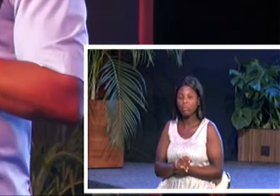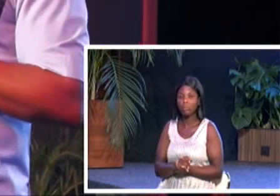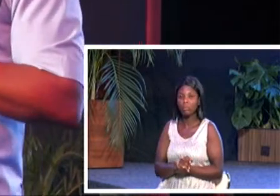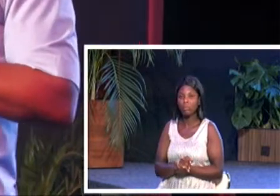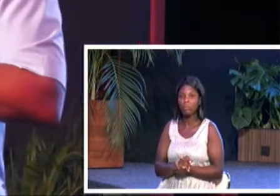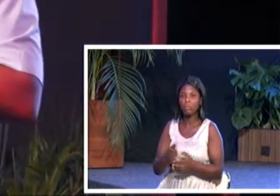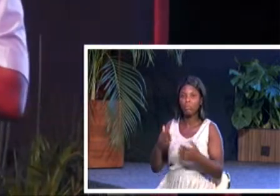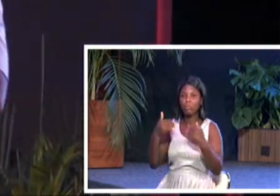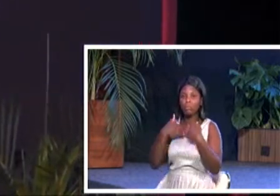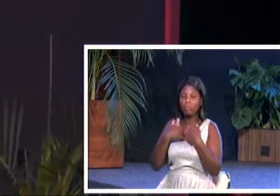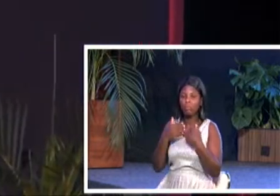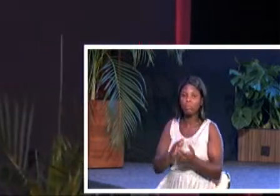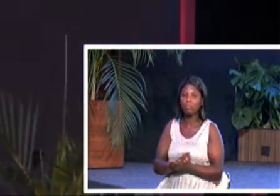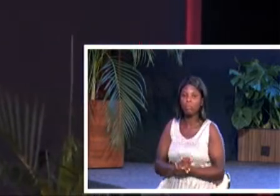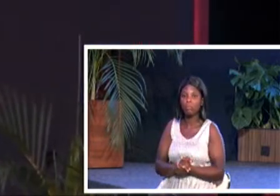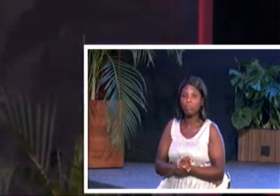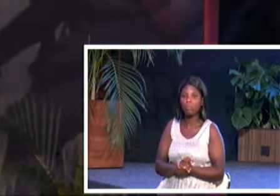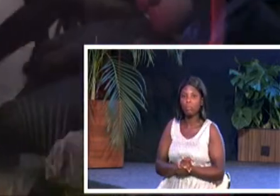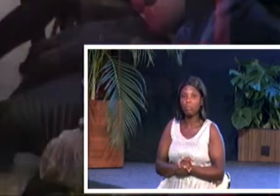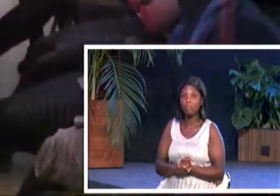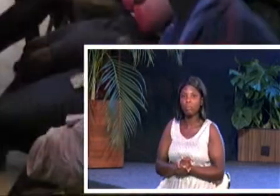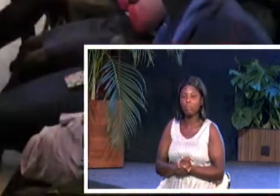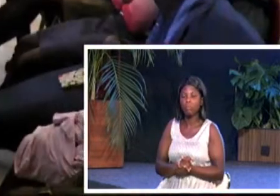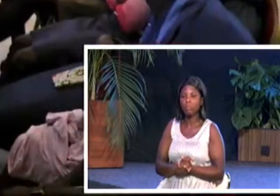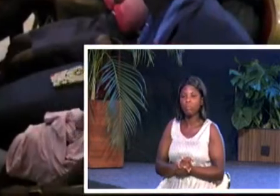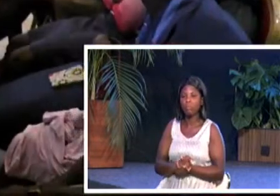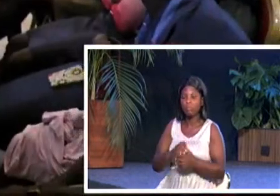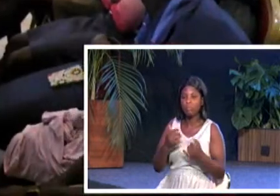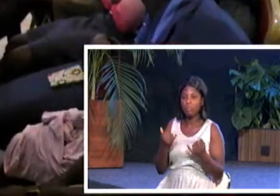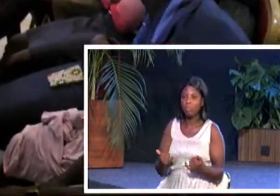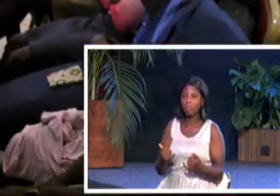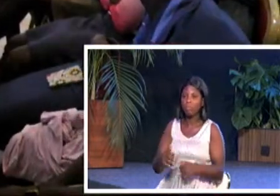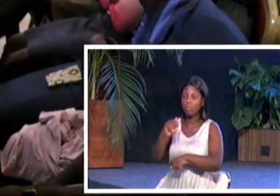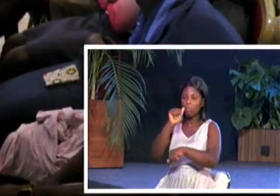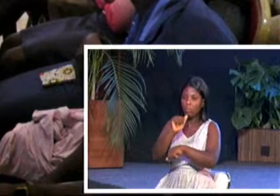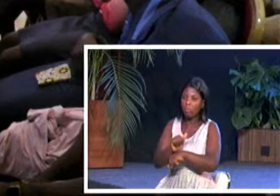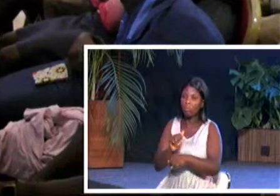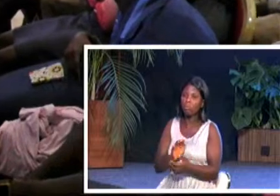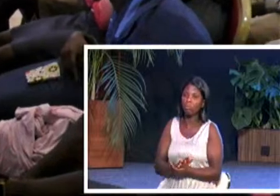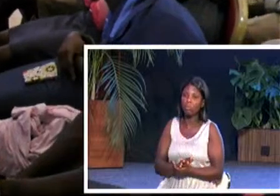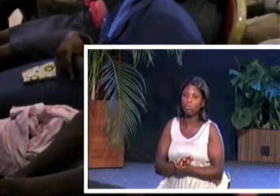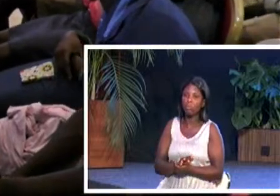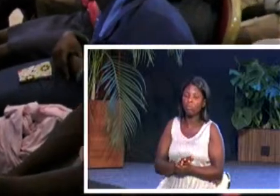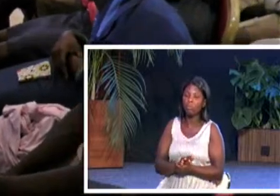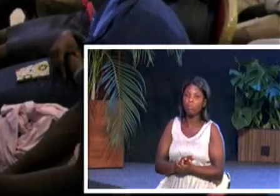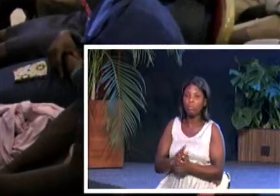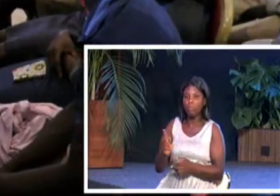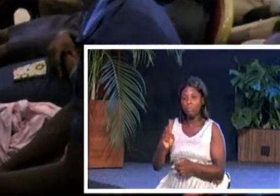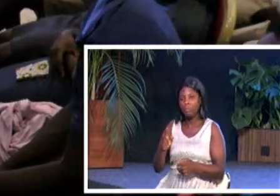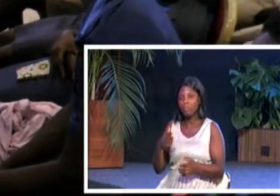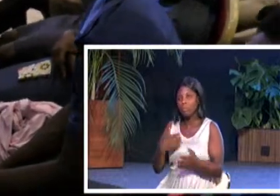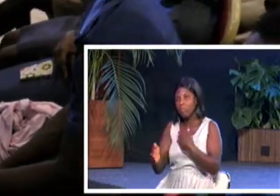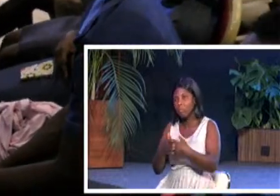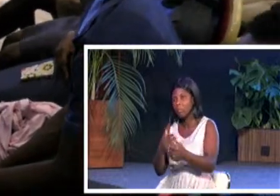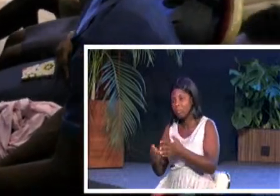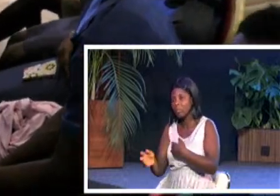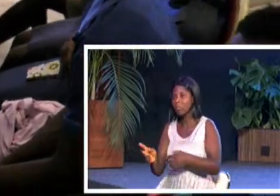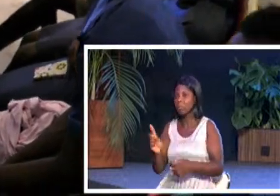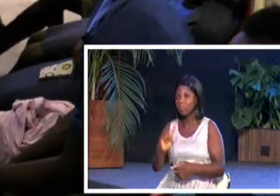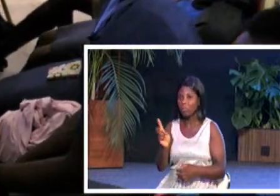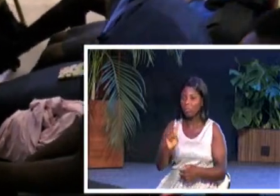a dispensation where you can work remotely using your digital skills, irrespective of where you